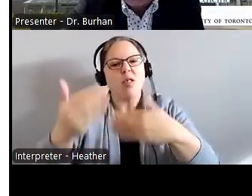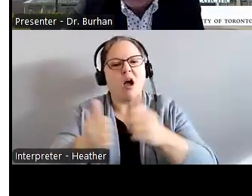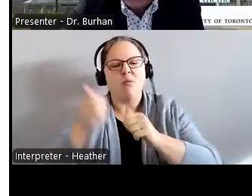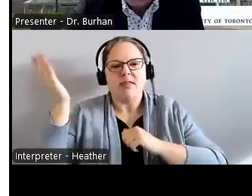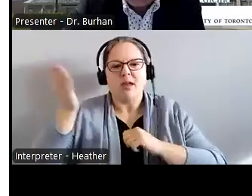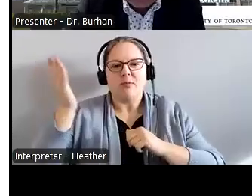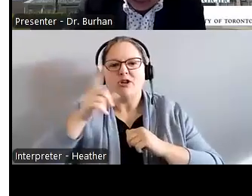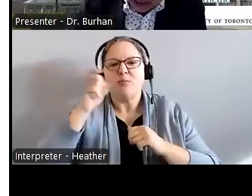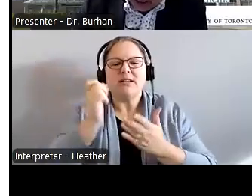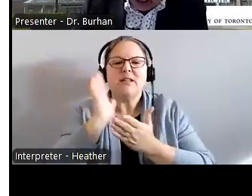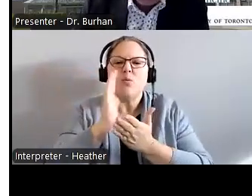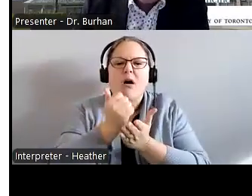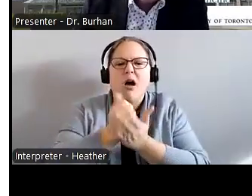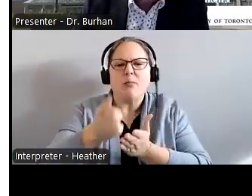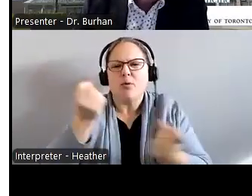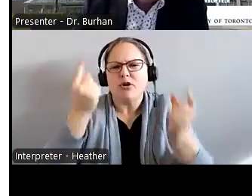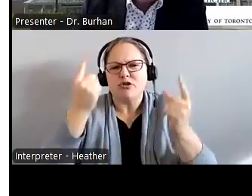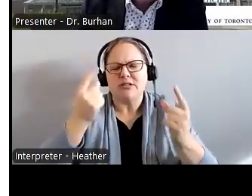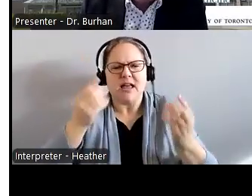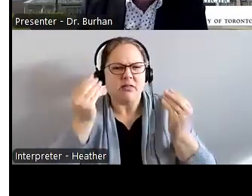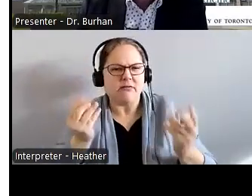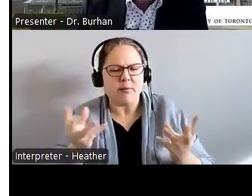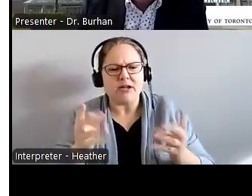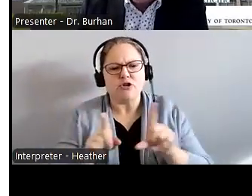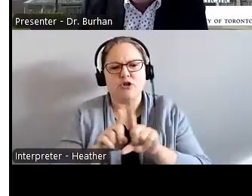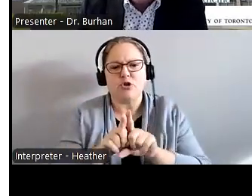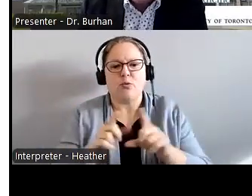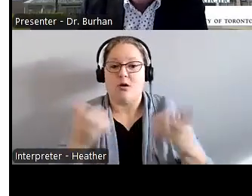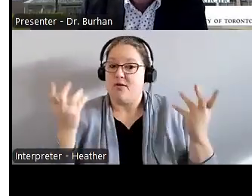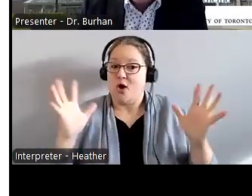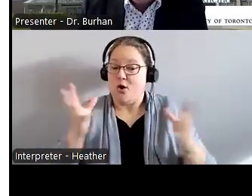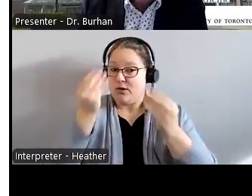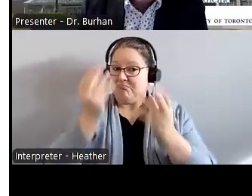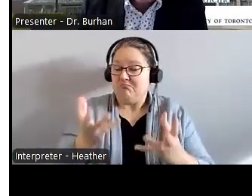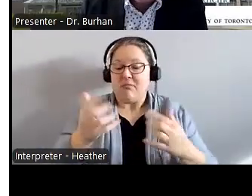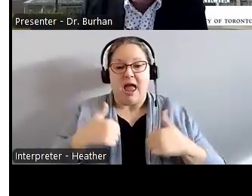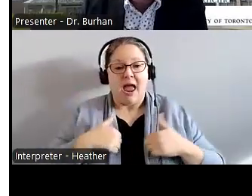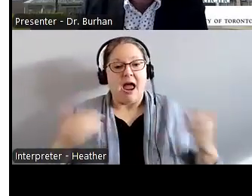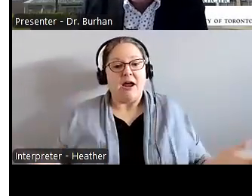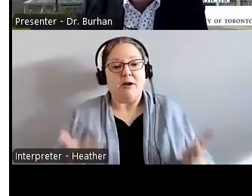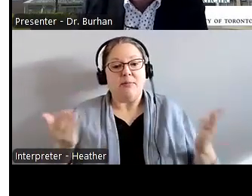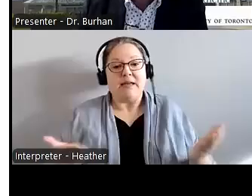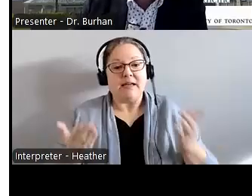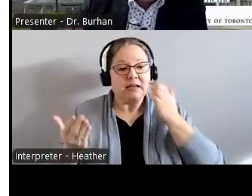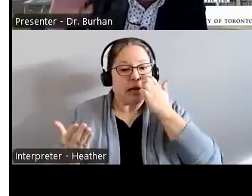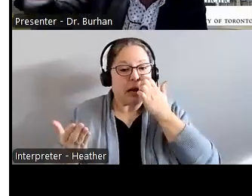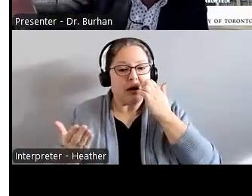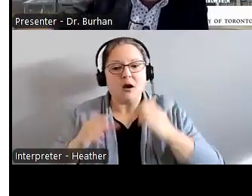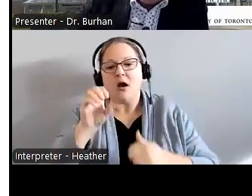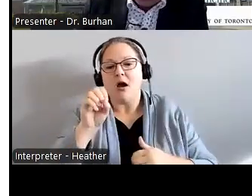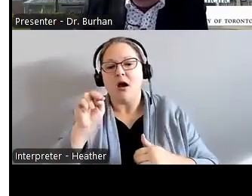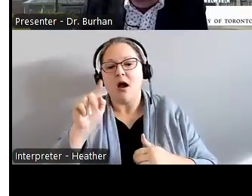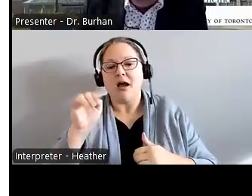in context. It was already mentioned that I'm now at Ontario Shores. It's really across